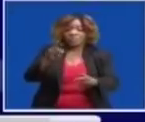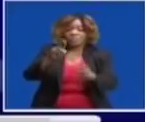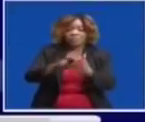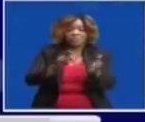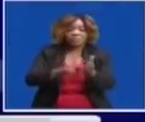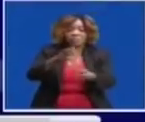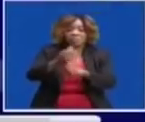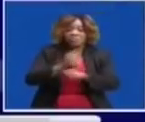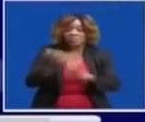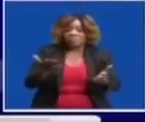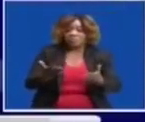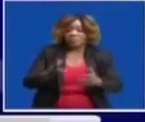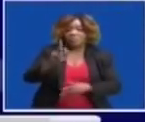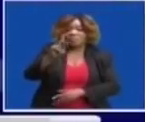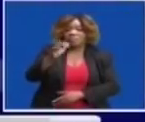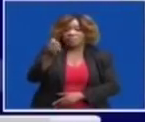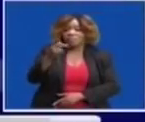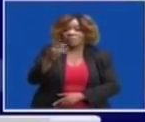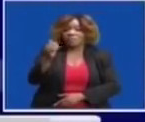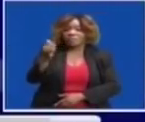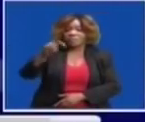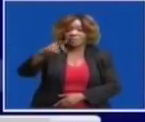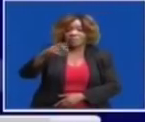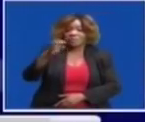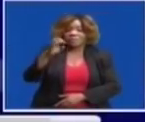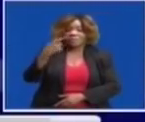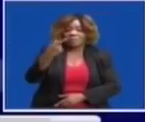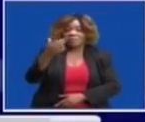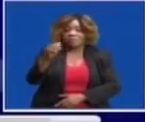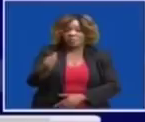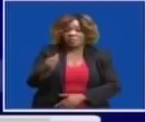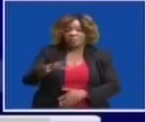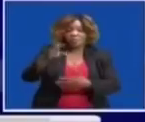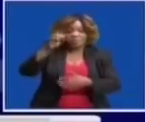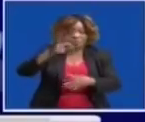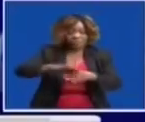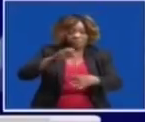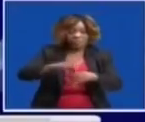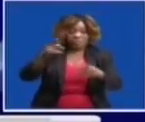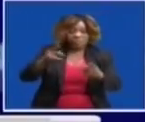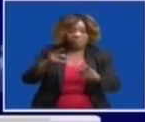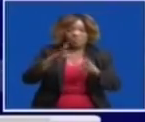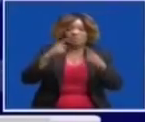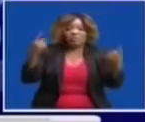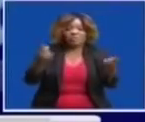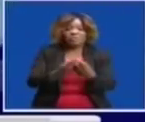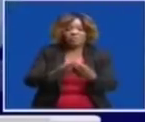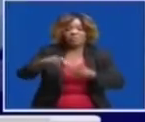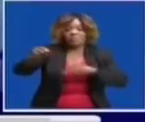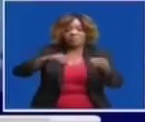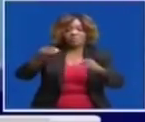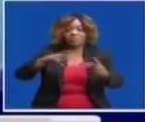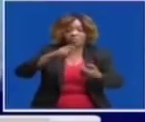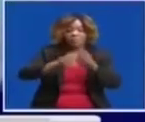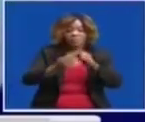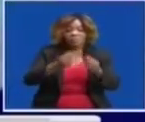received the report. Mrs. Katanga, however, said electoral matters are handled by the District Conflict Management Committee, which